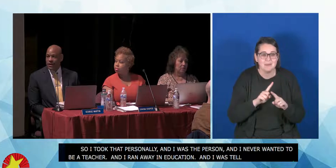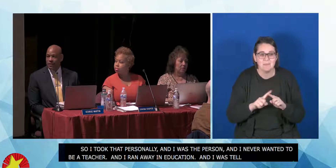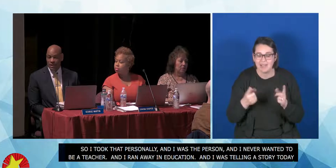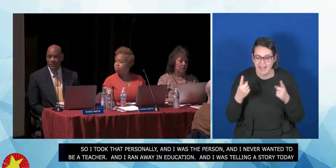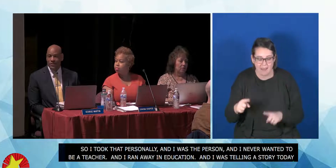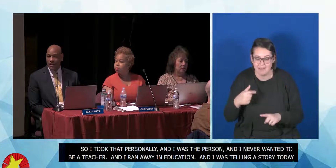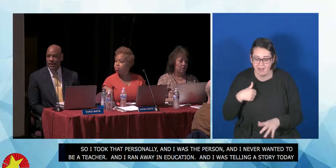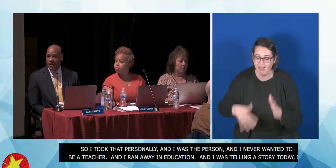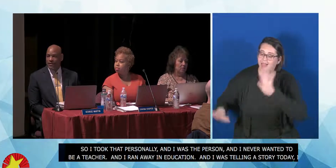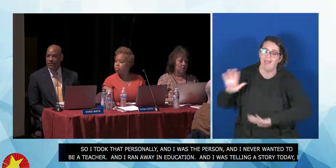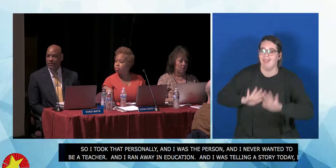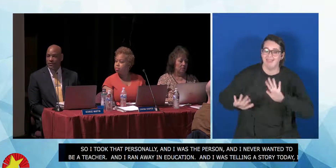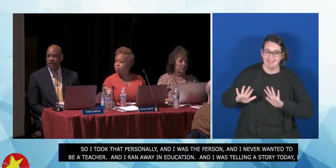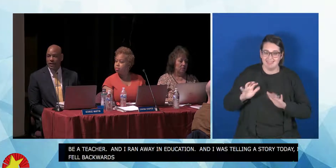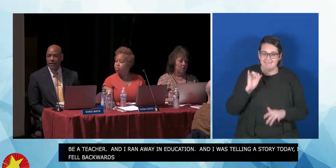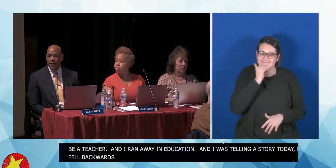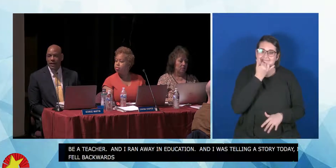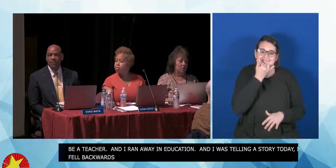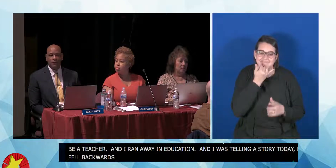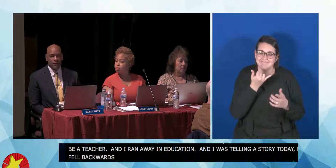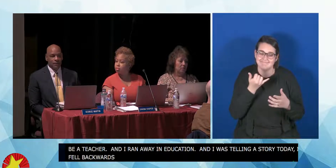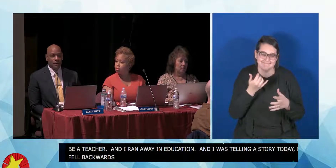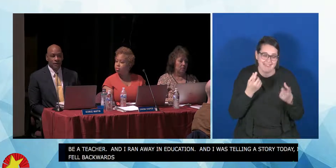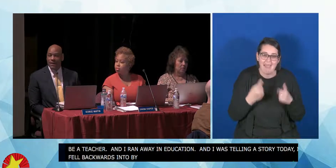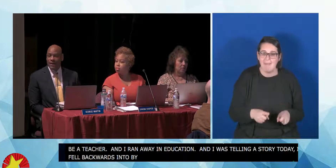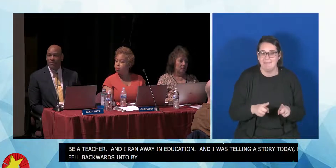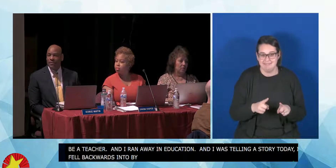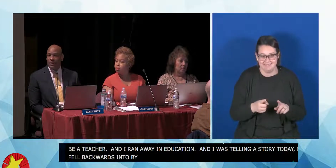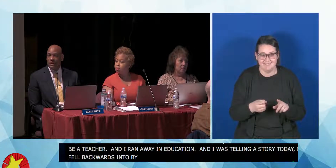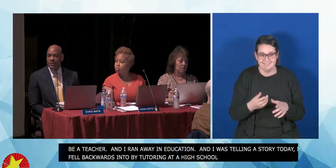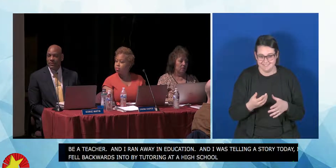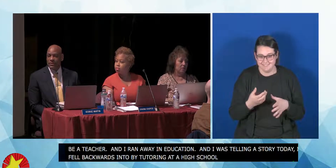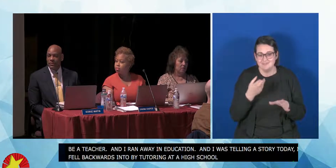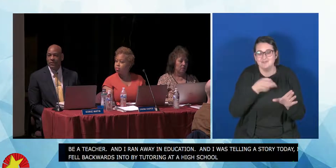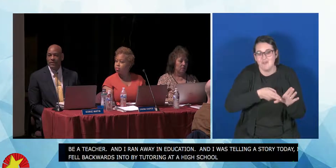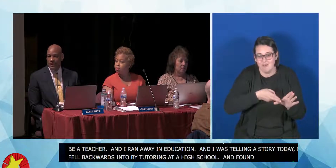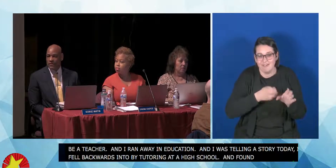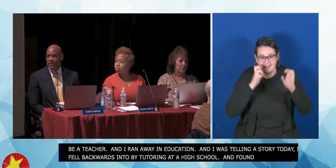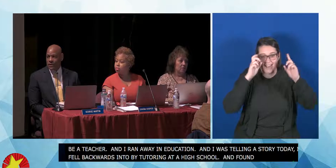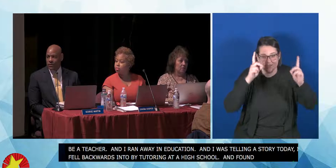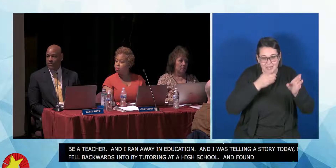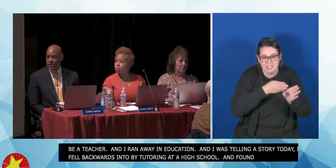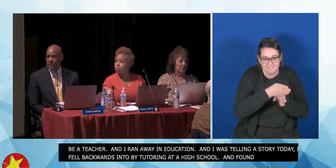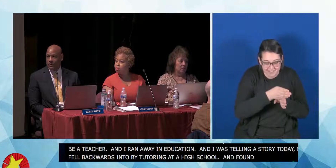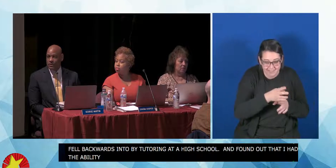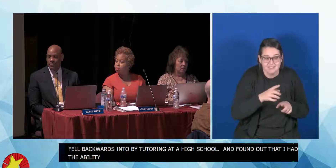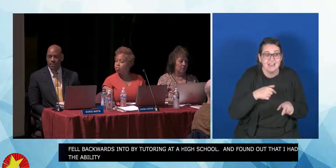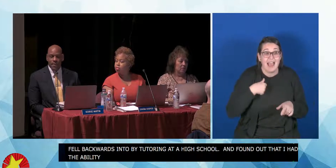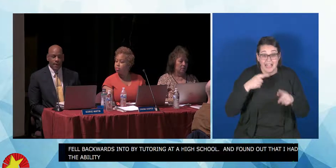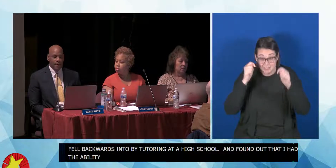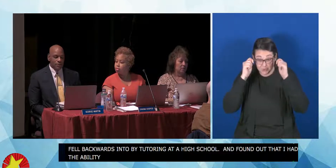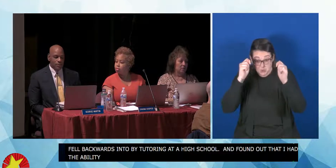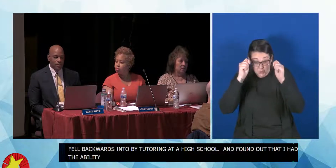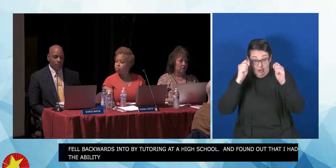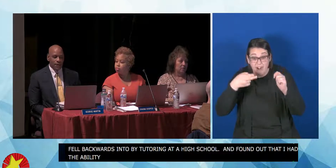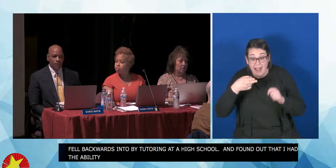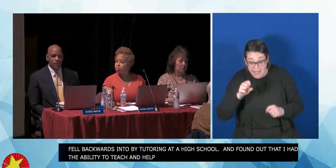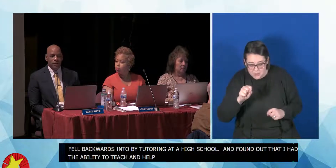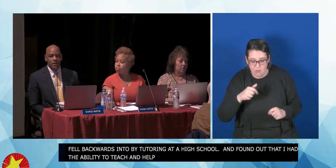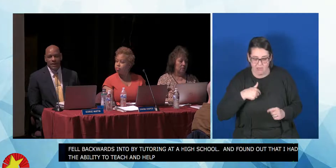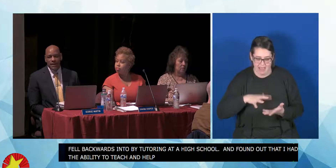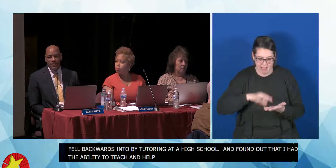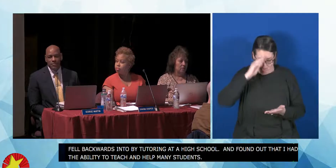it by tutoring at a high school and found out I had the ability to teach and help students. So